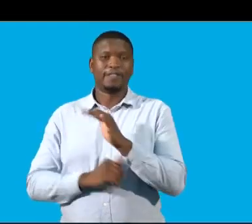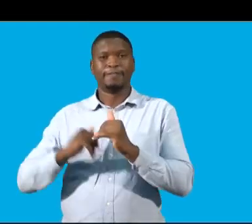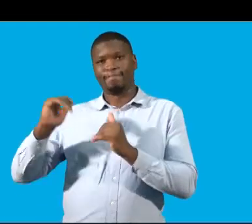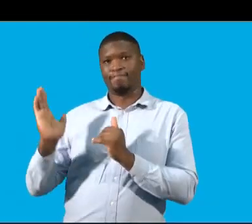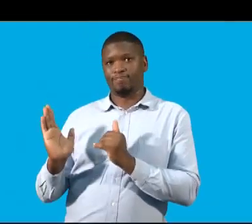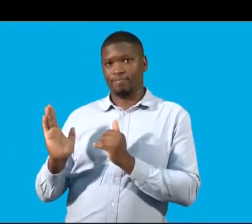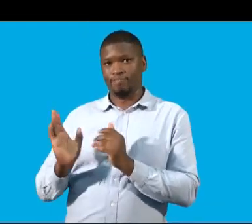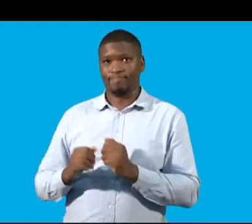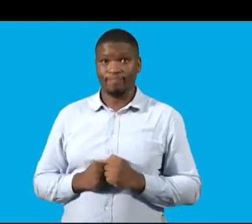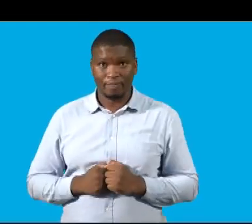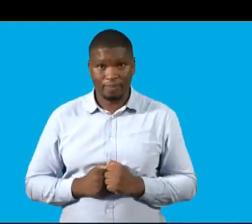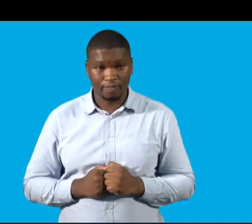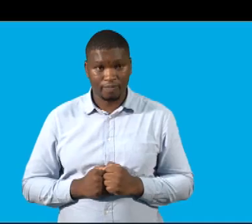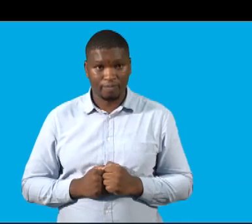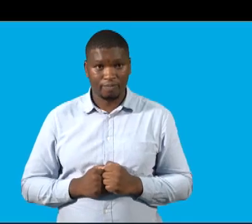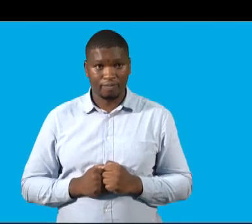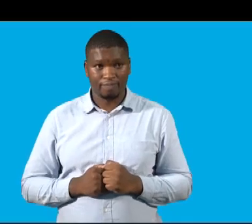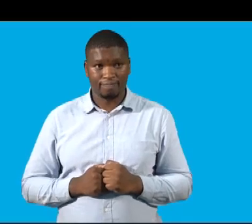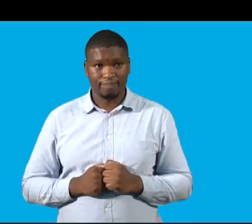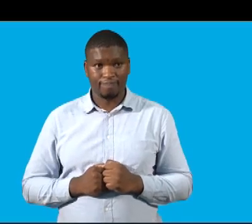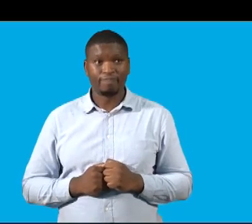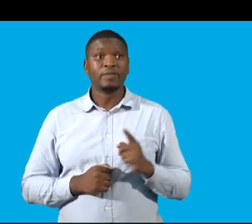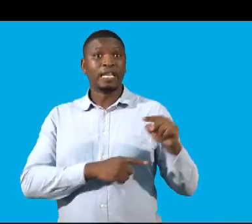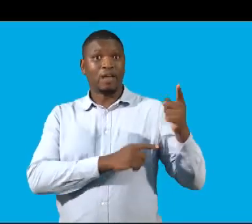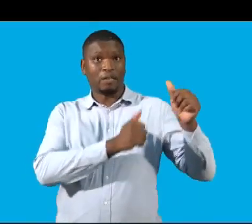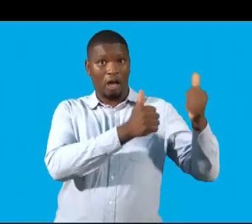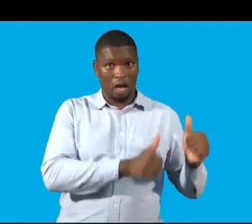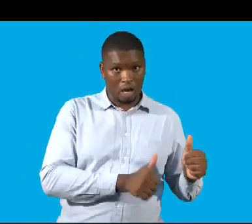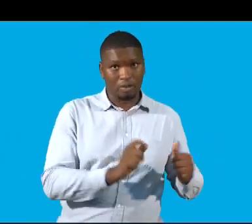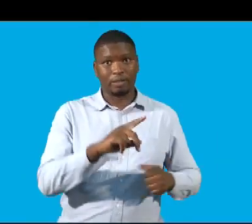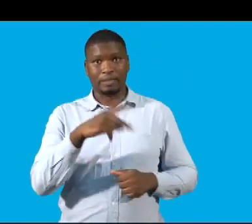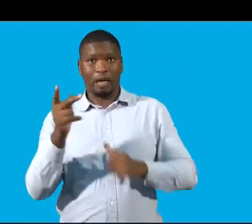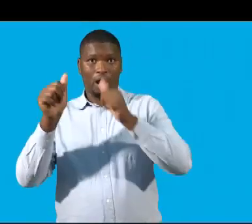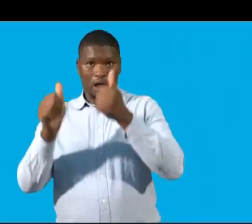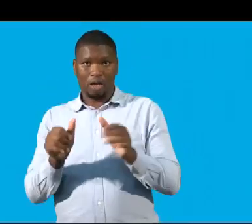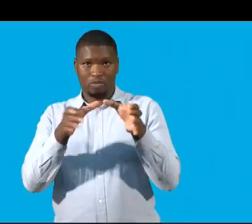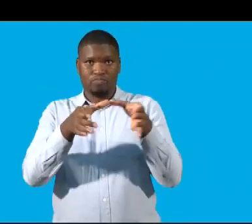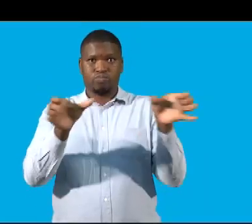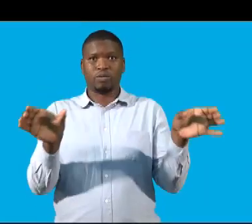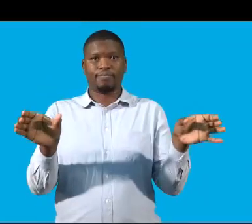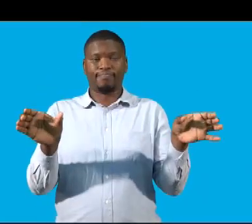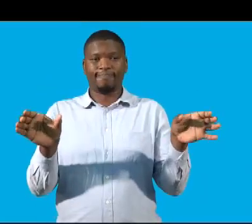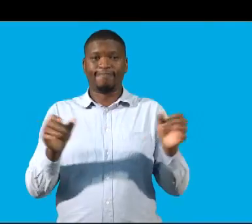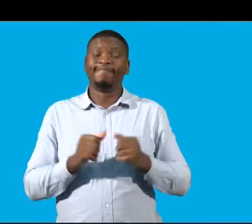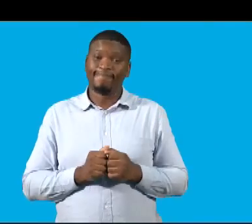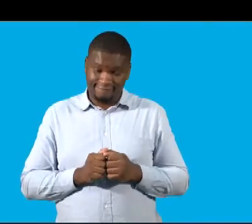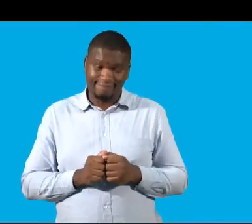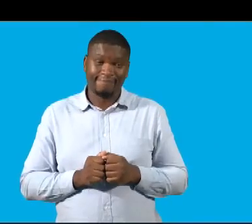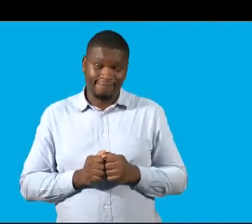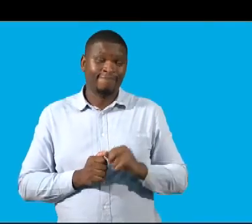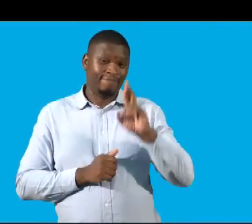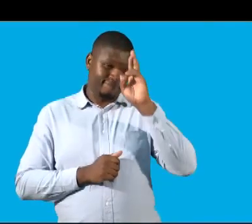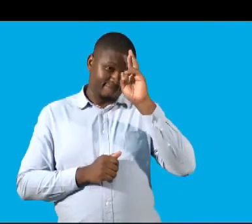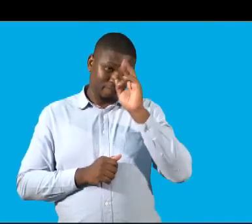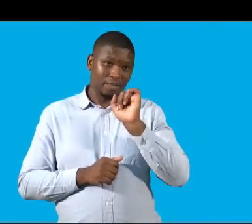02674, and we are going to close that bracket. Now, this is what we have from the first account, and this is what we have from the second account. What do we know